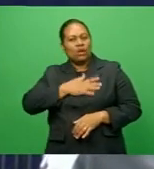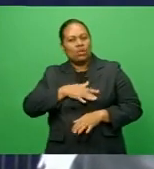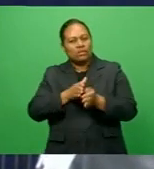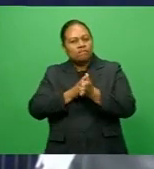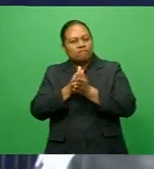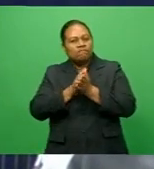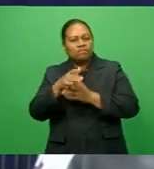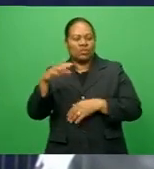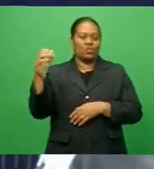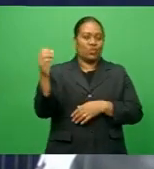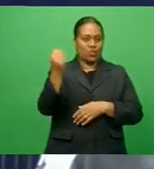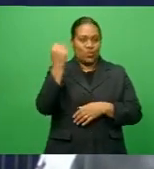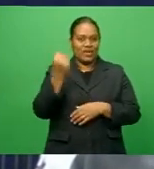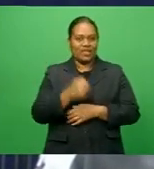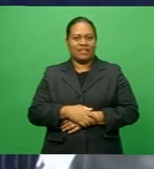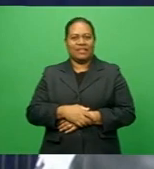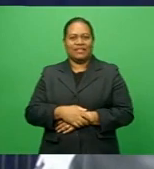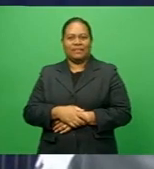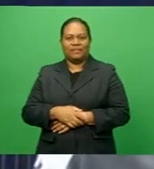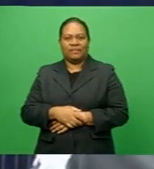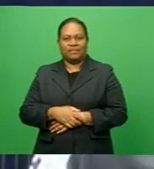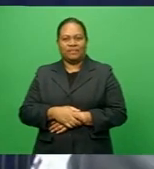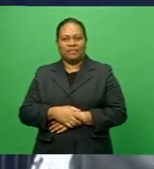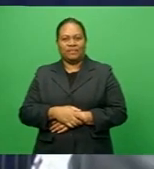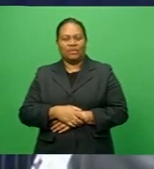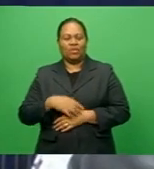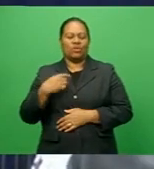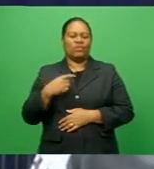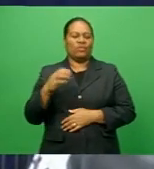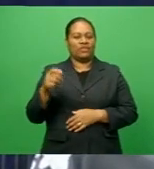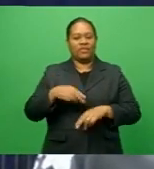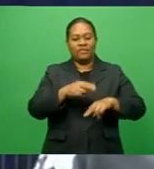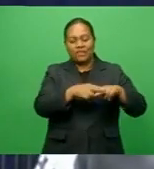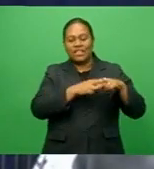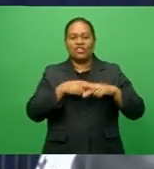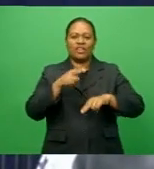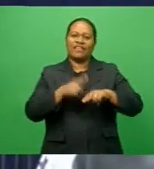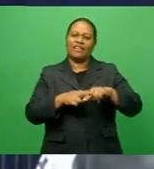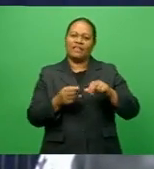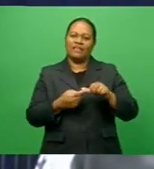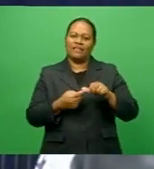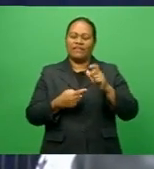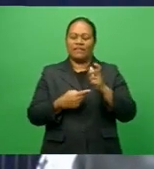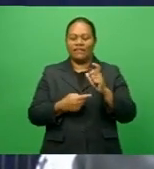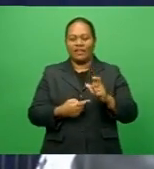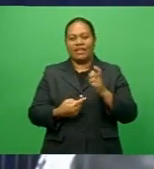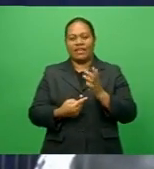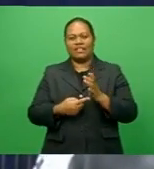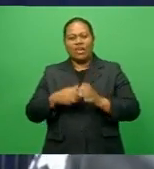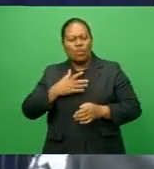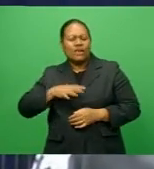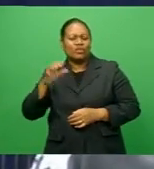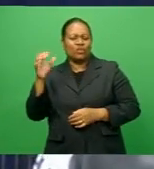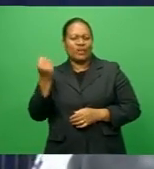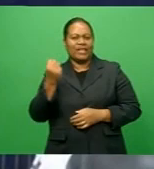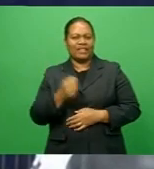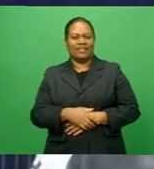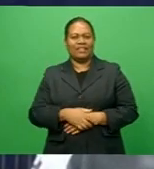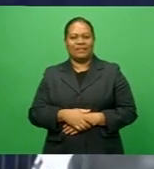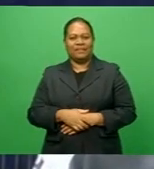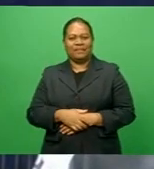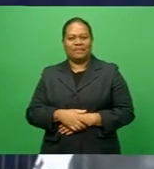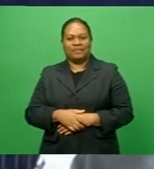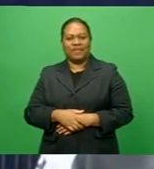dreaming of winning this league. My name is to win the Fiji Fact. After winning the league, we want to win the Fiji Fact, so we want to